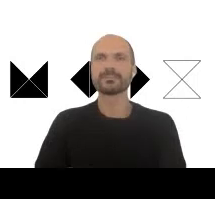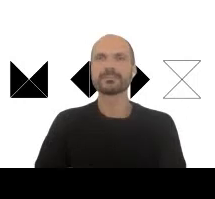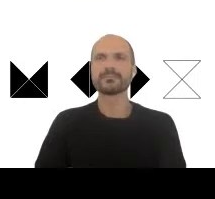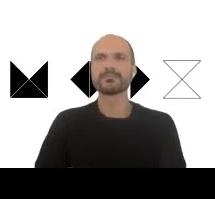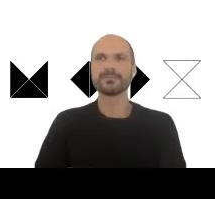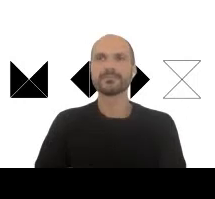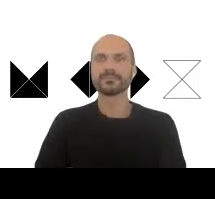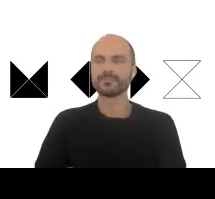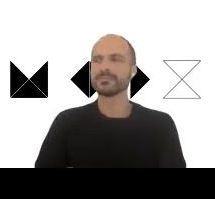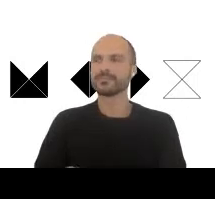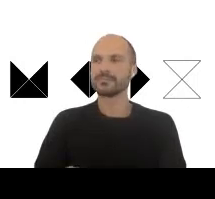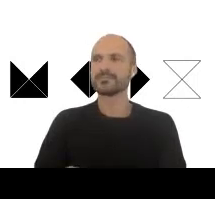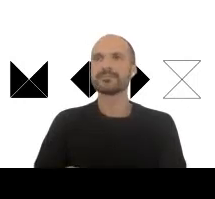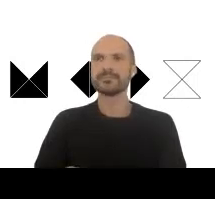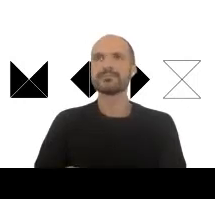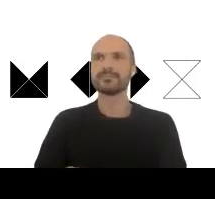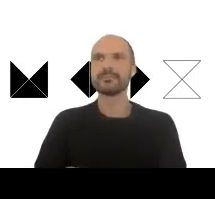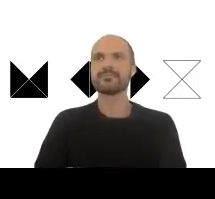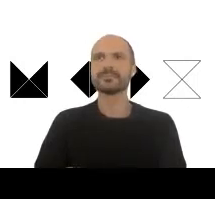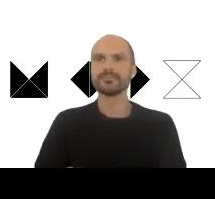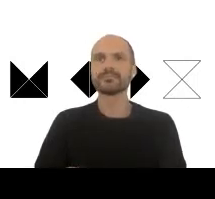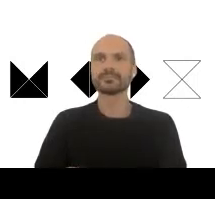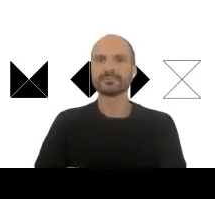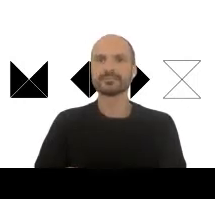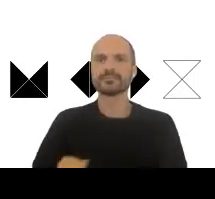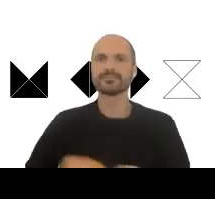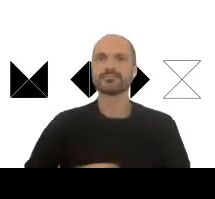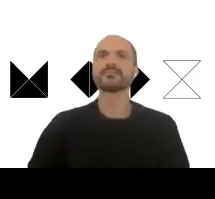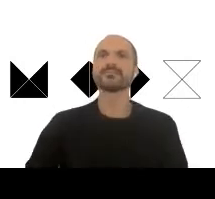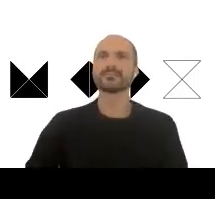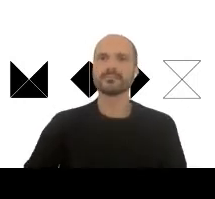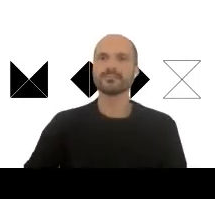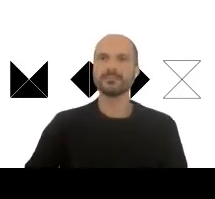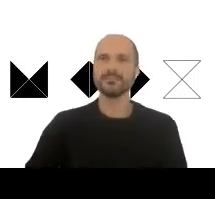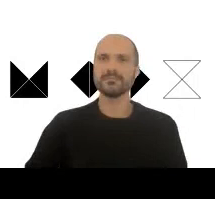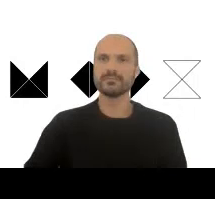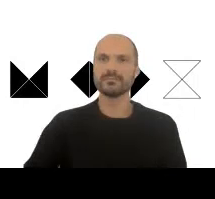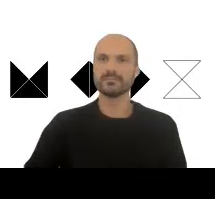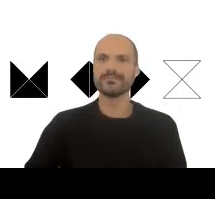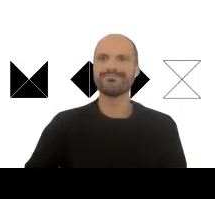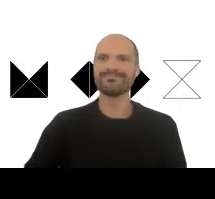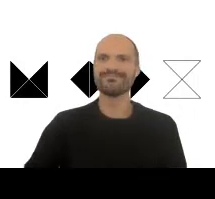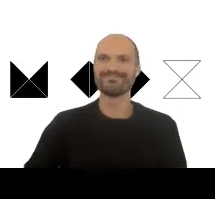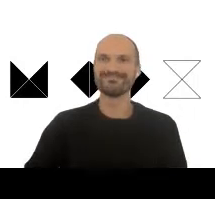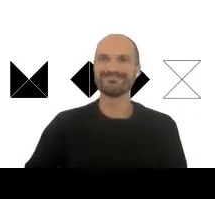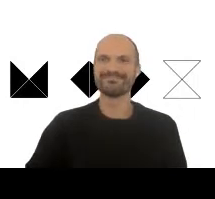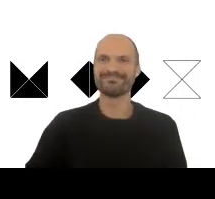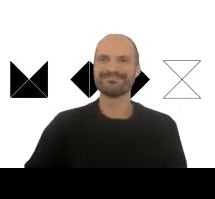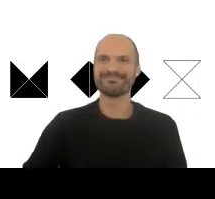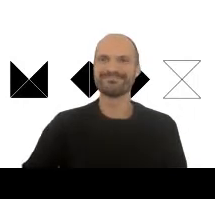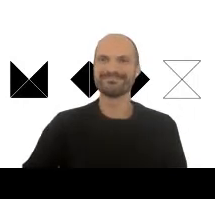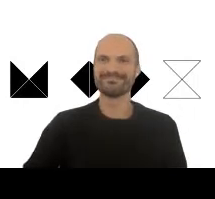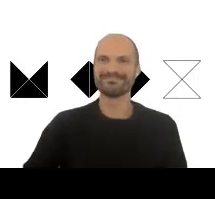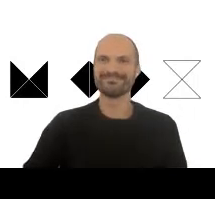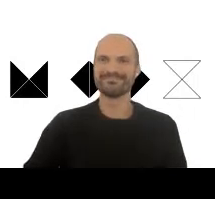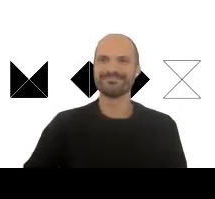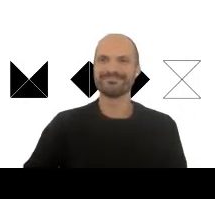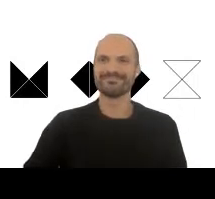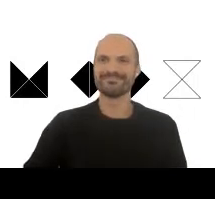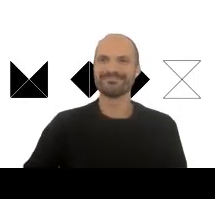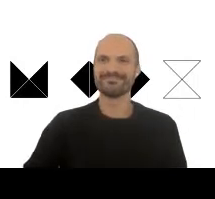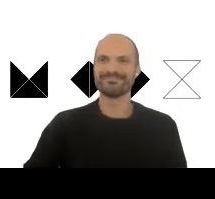100 years in steel and concrete and glass and everything that's looked modern. And of